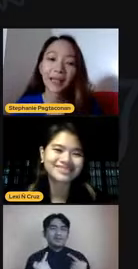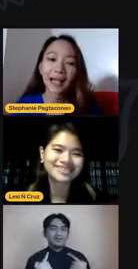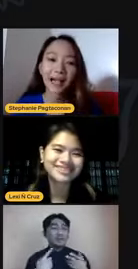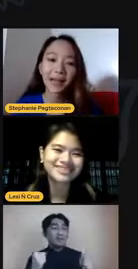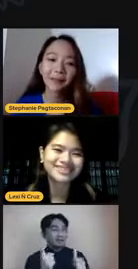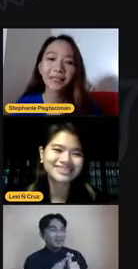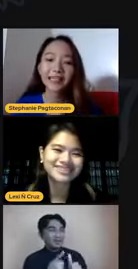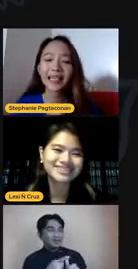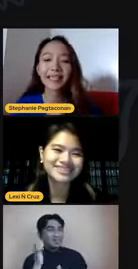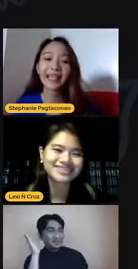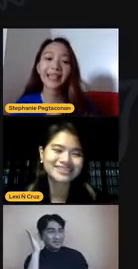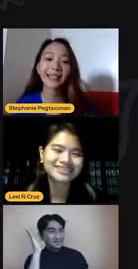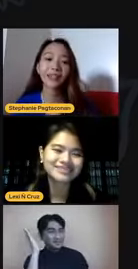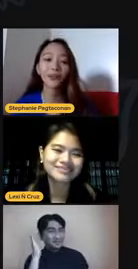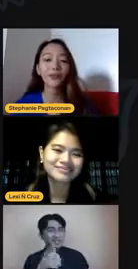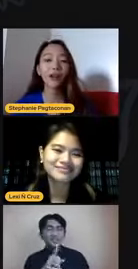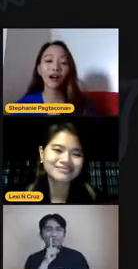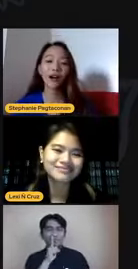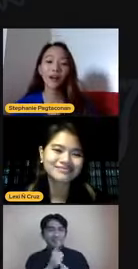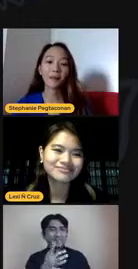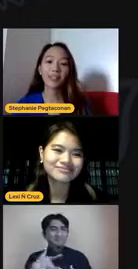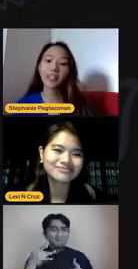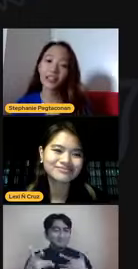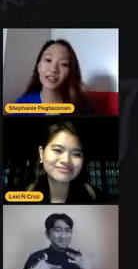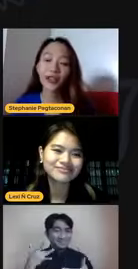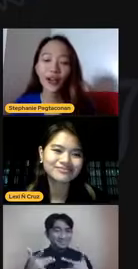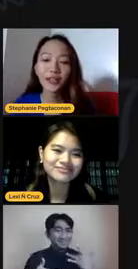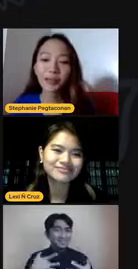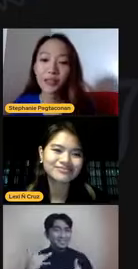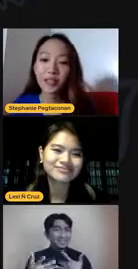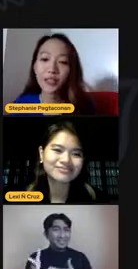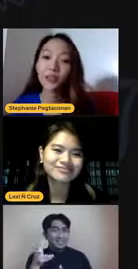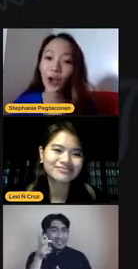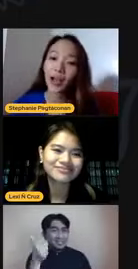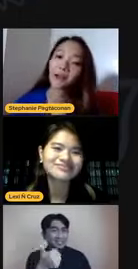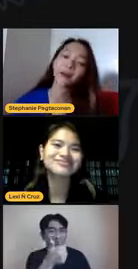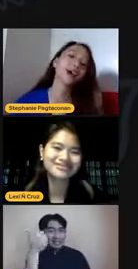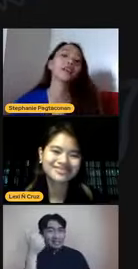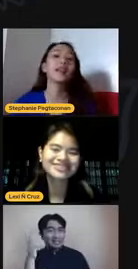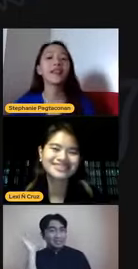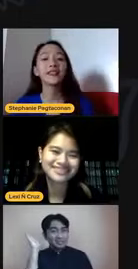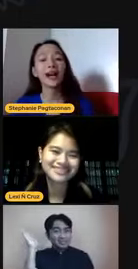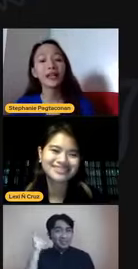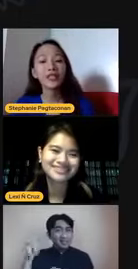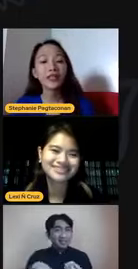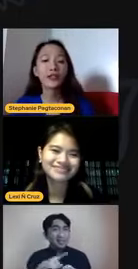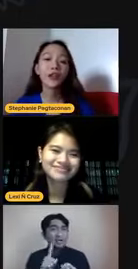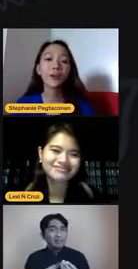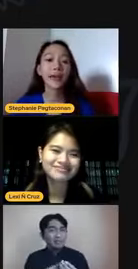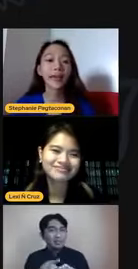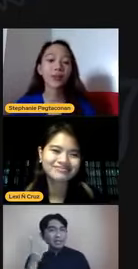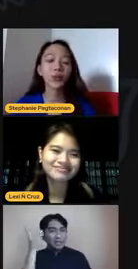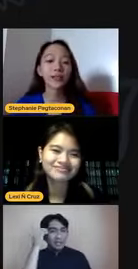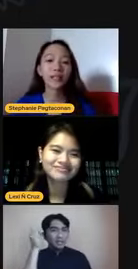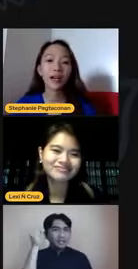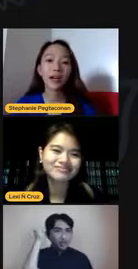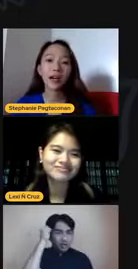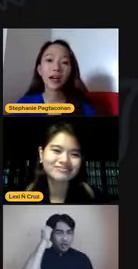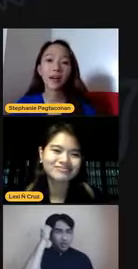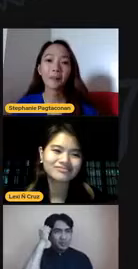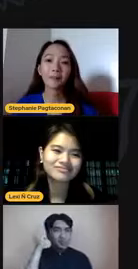speaker, Palang, I'm really excited to hear the other speakers to talk about the Down syndrome and